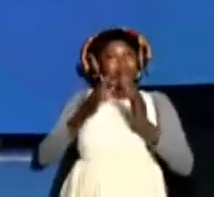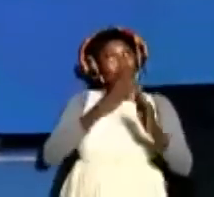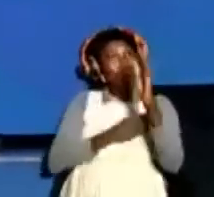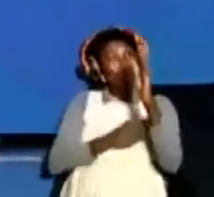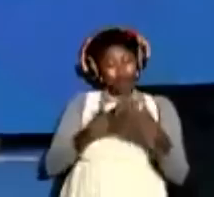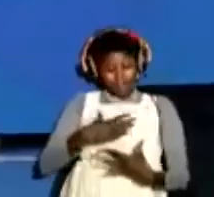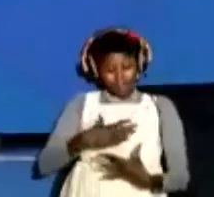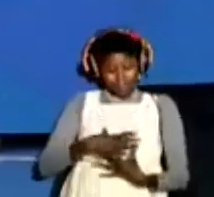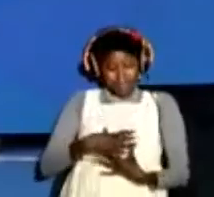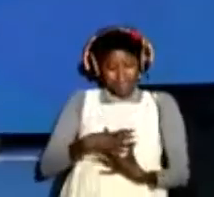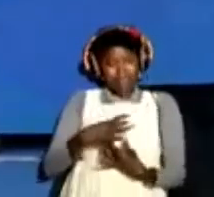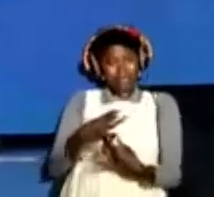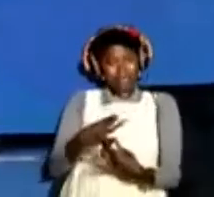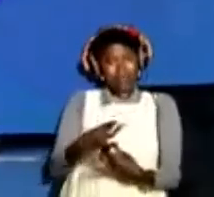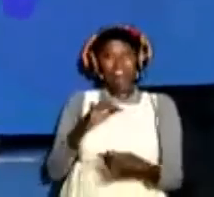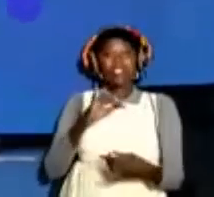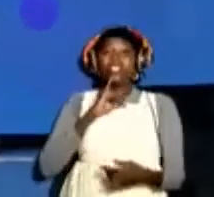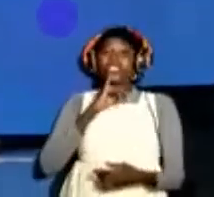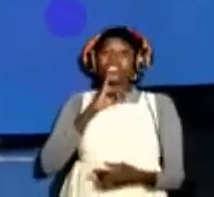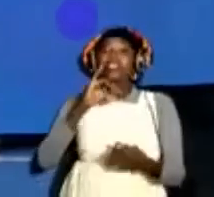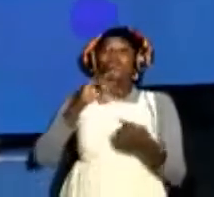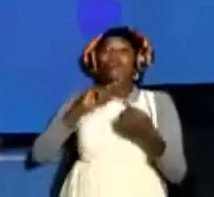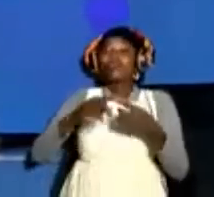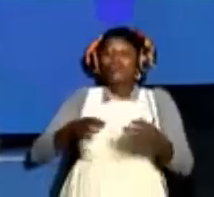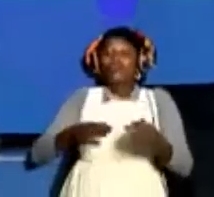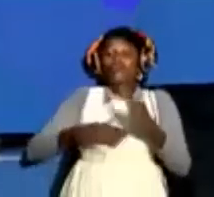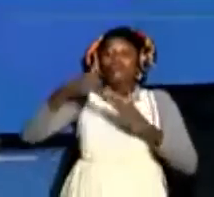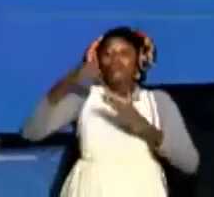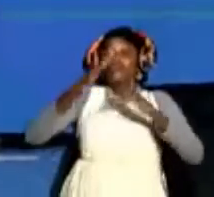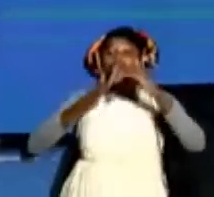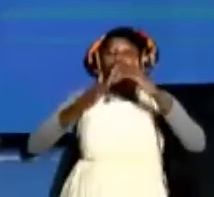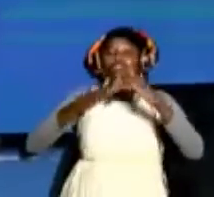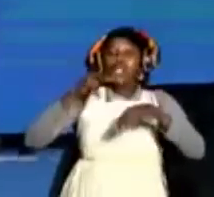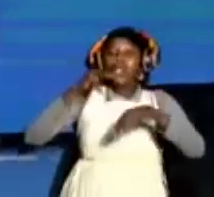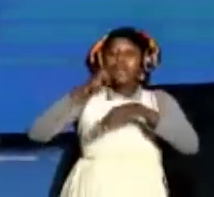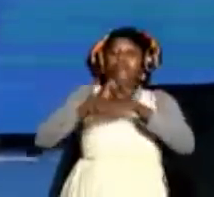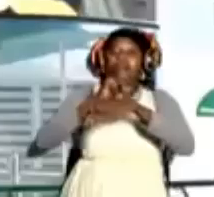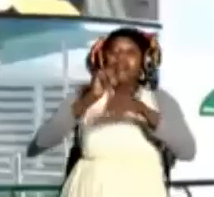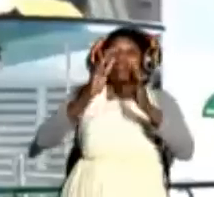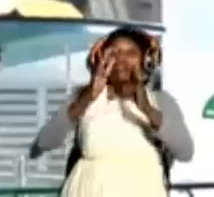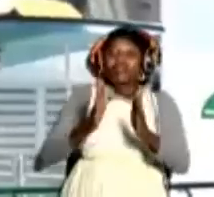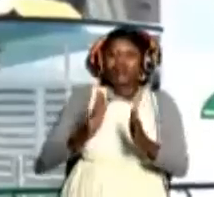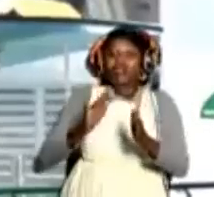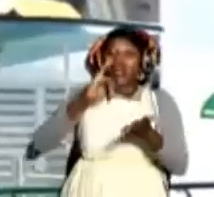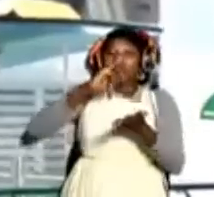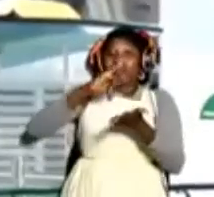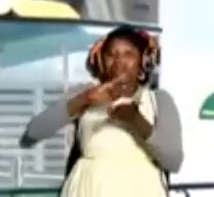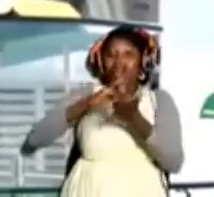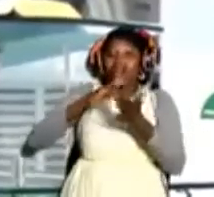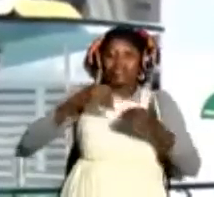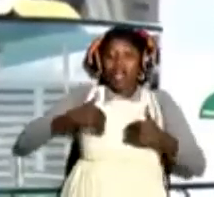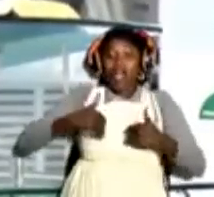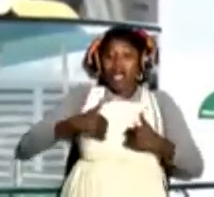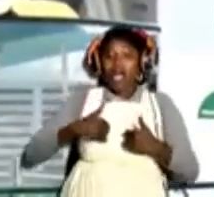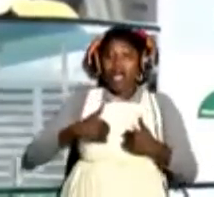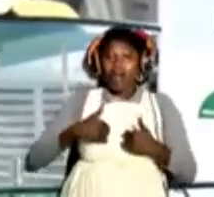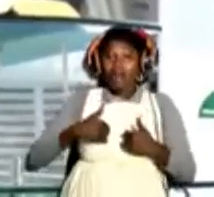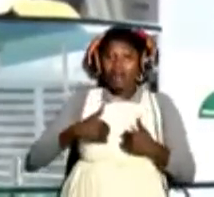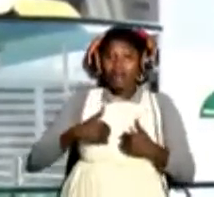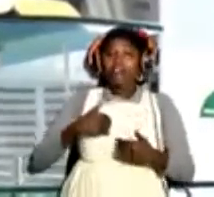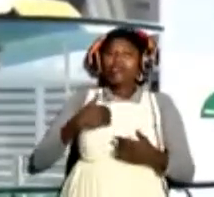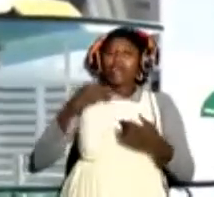desire is to raise ministers that have savor to stop